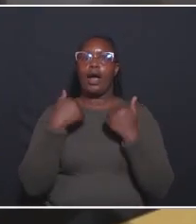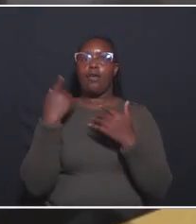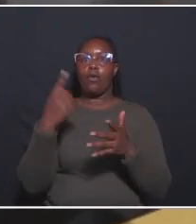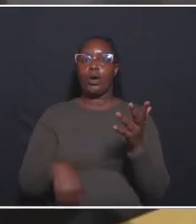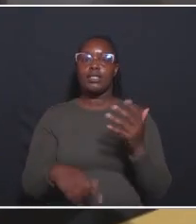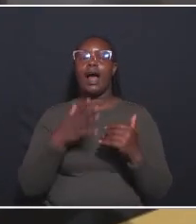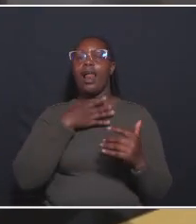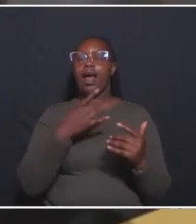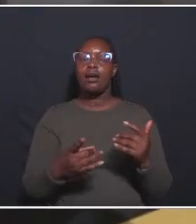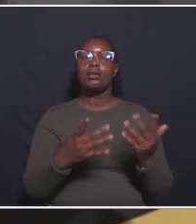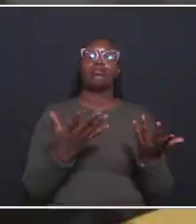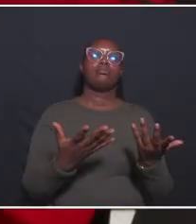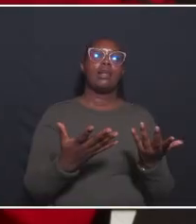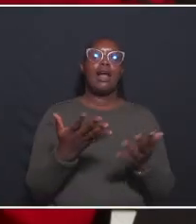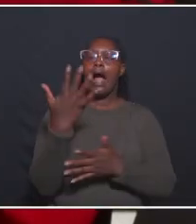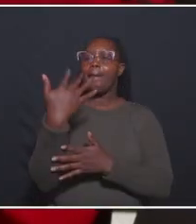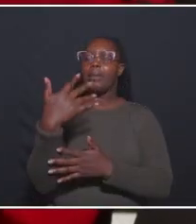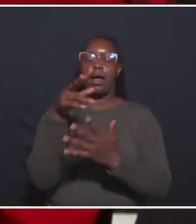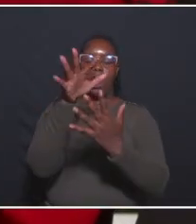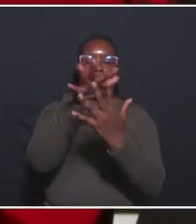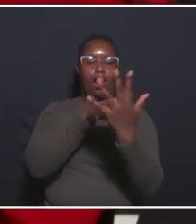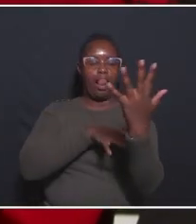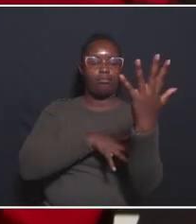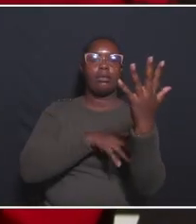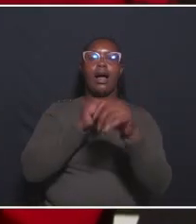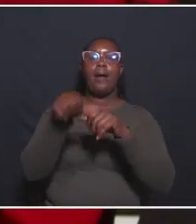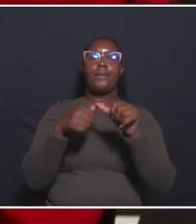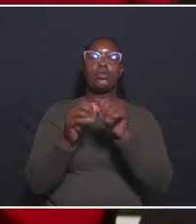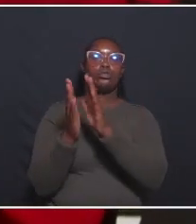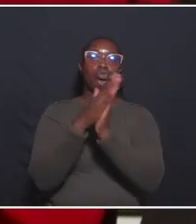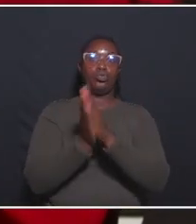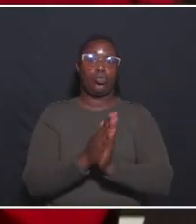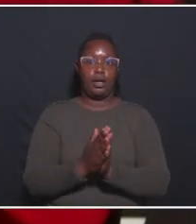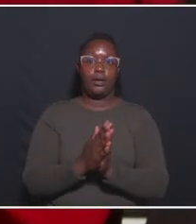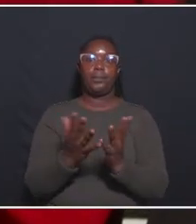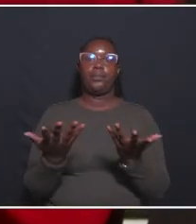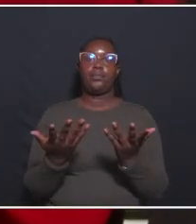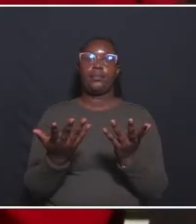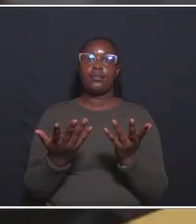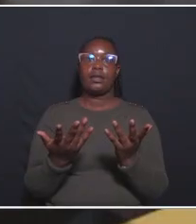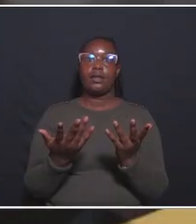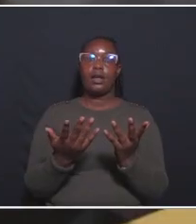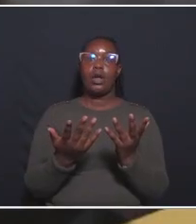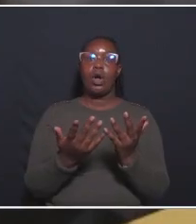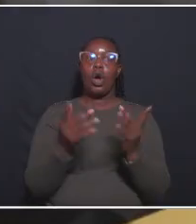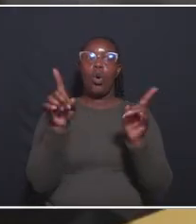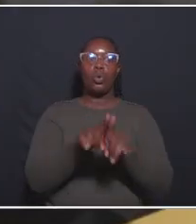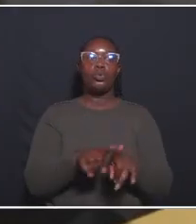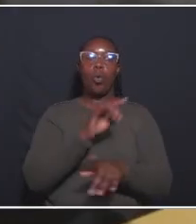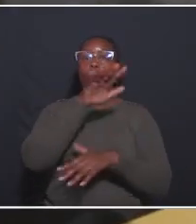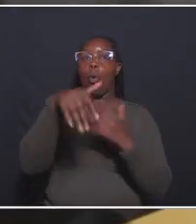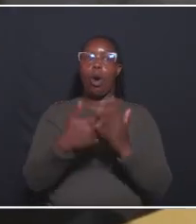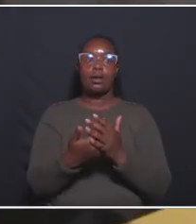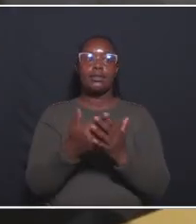deck or a look and feel of the film. The style, all this is usually prepared by